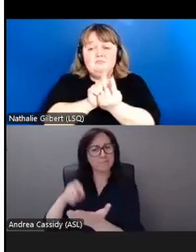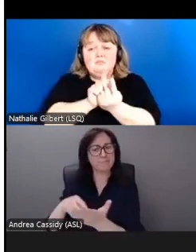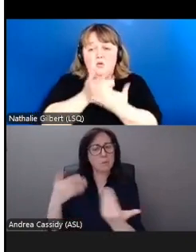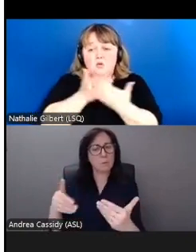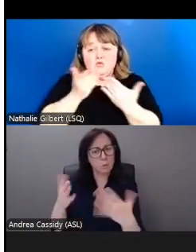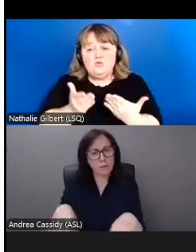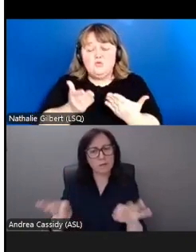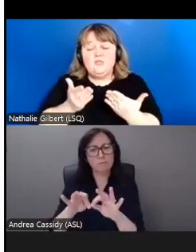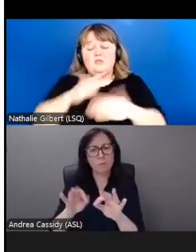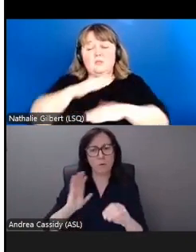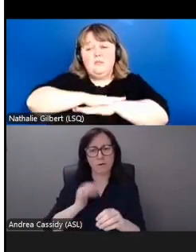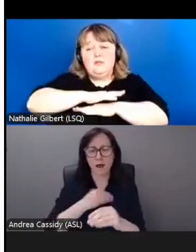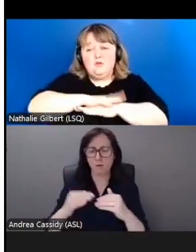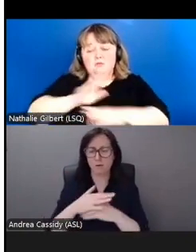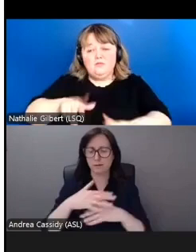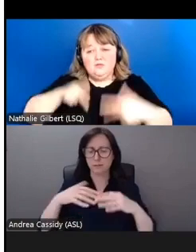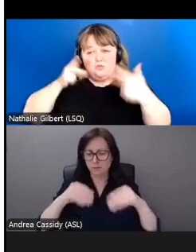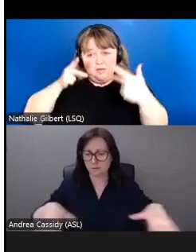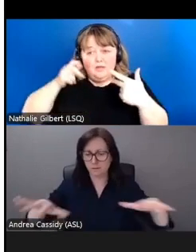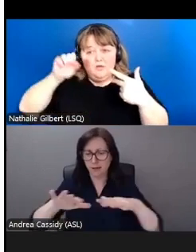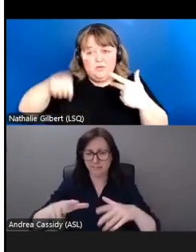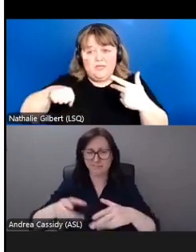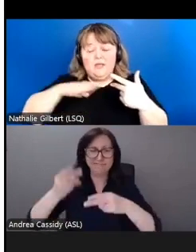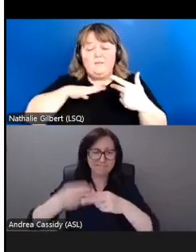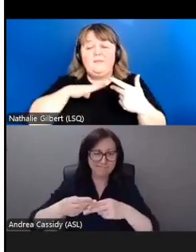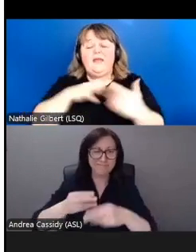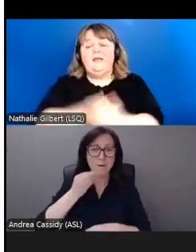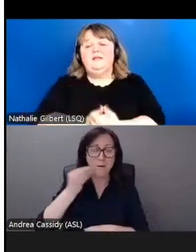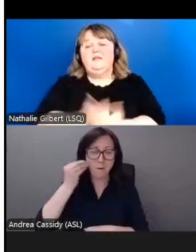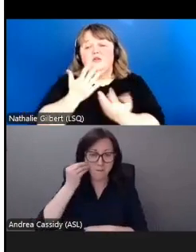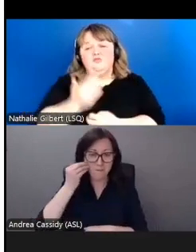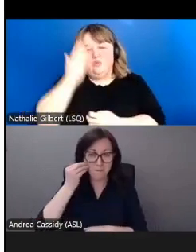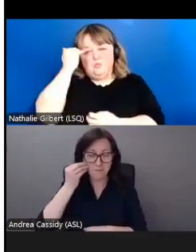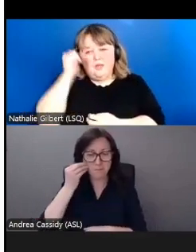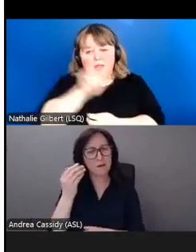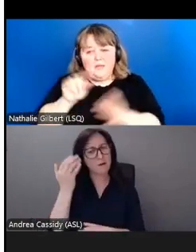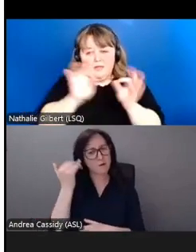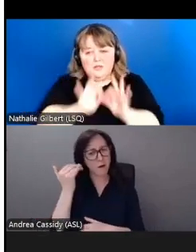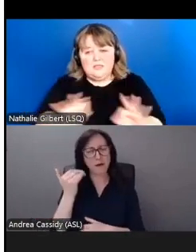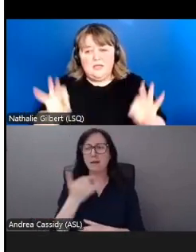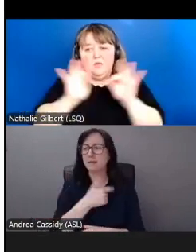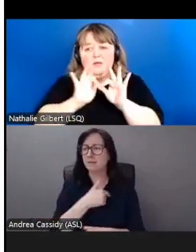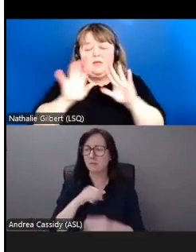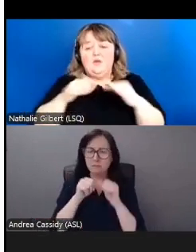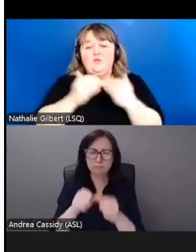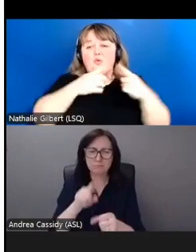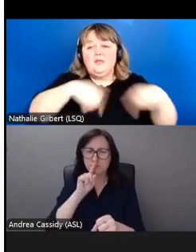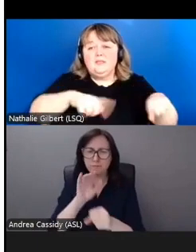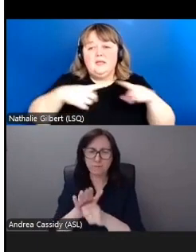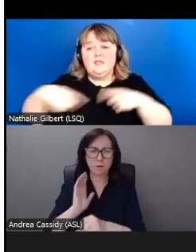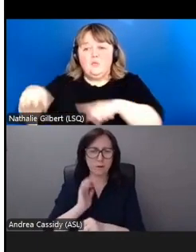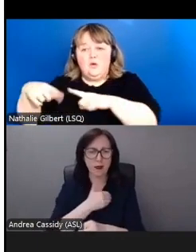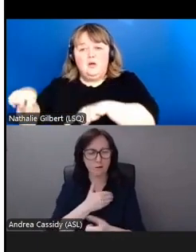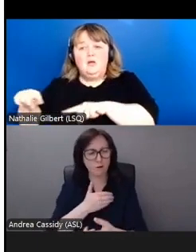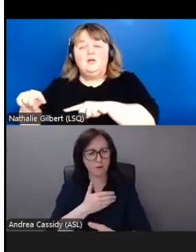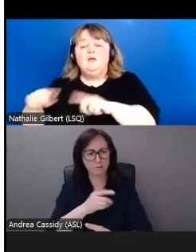the land which we each call home. We do this to reaffirm our commitment and responsibility